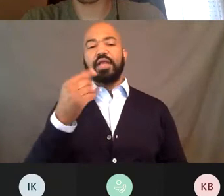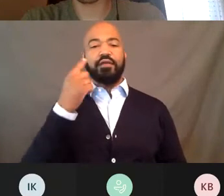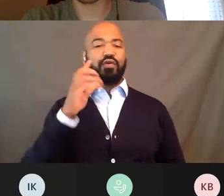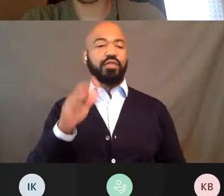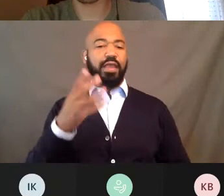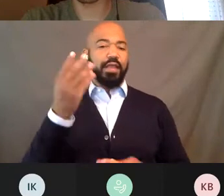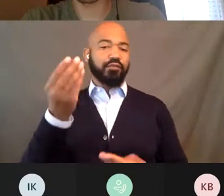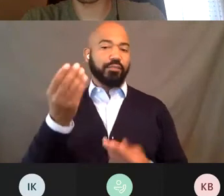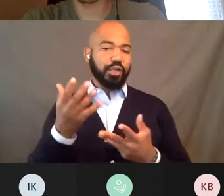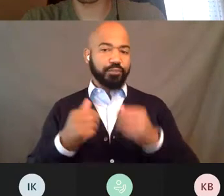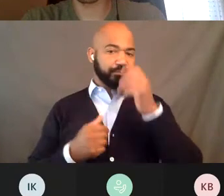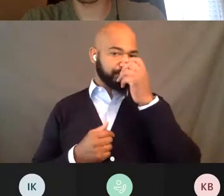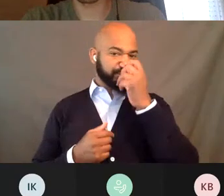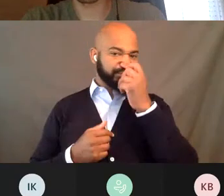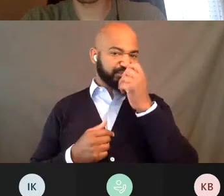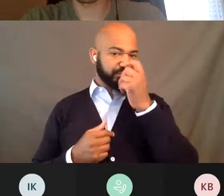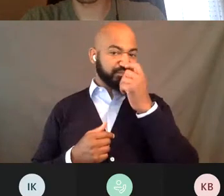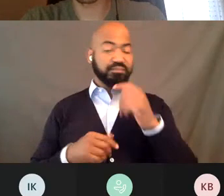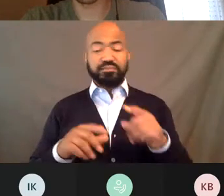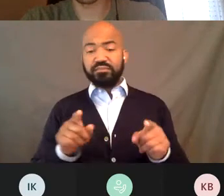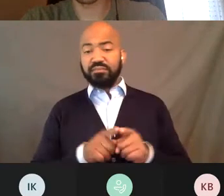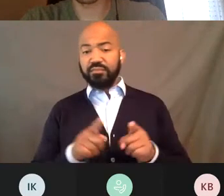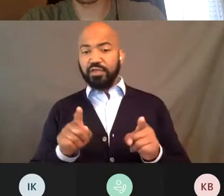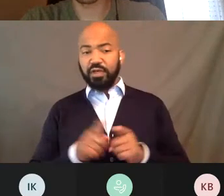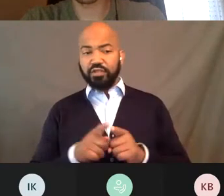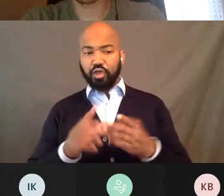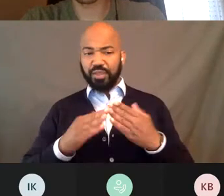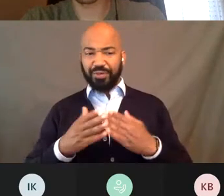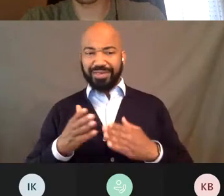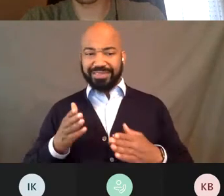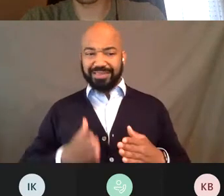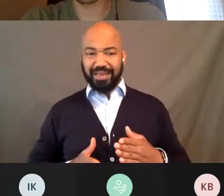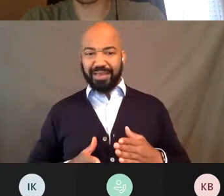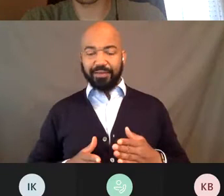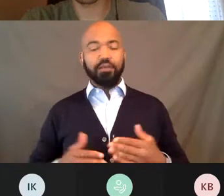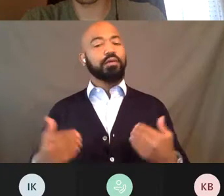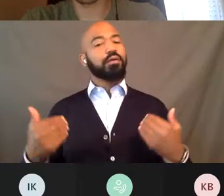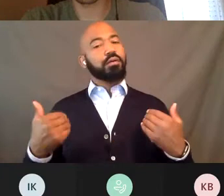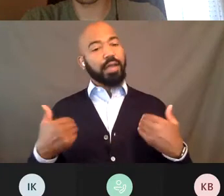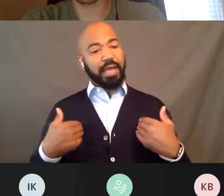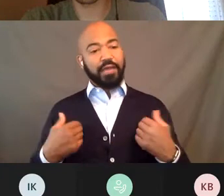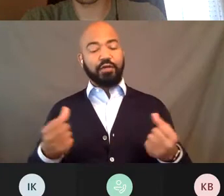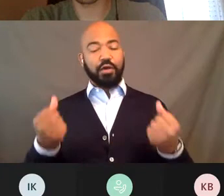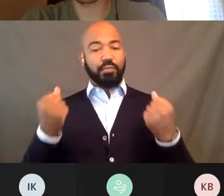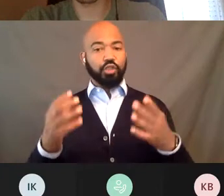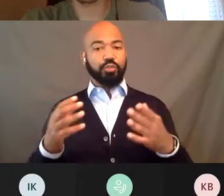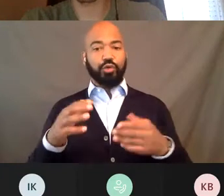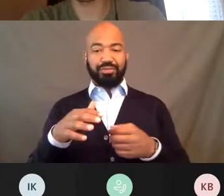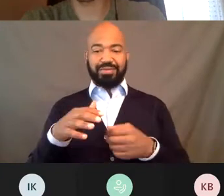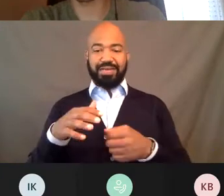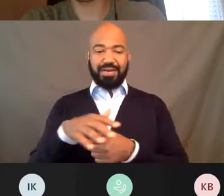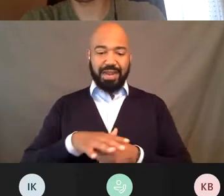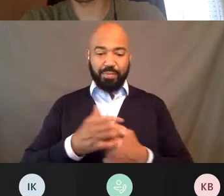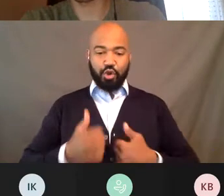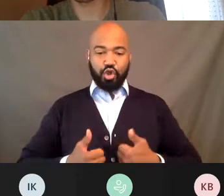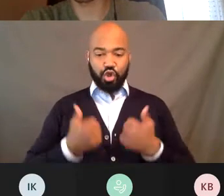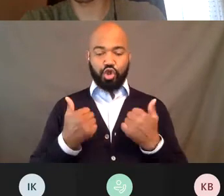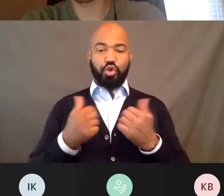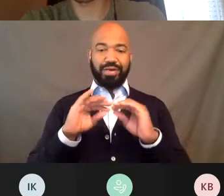wanted to say that thing on the community side of things. There are, I think, multiple neighborhood organizations within my scope of work